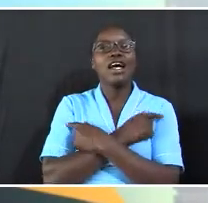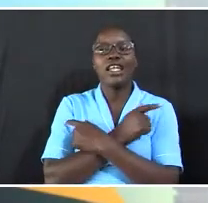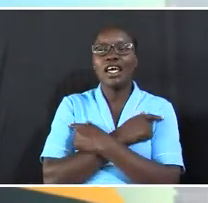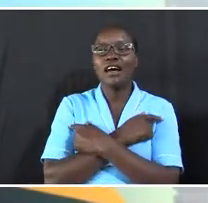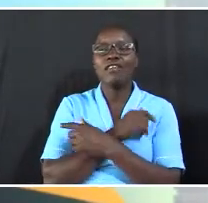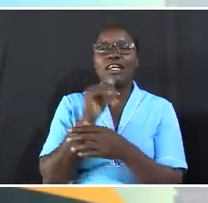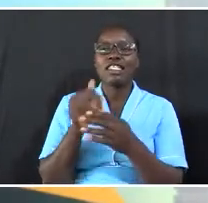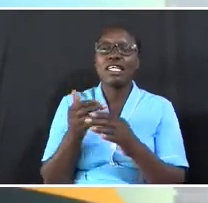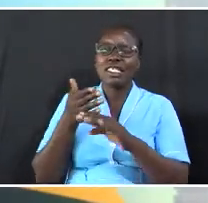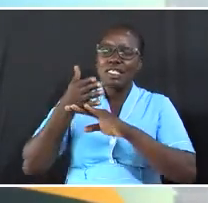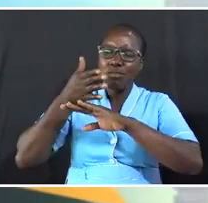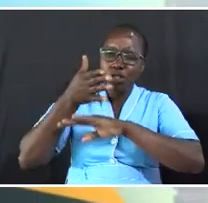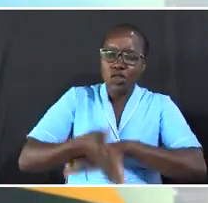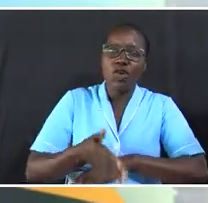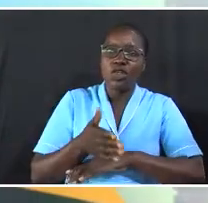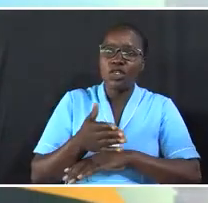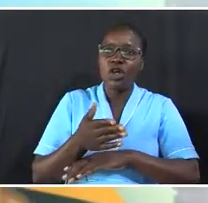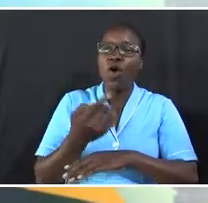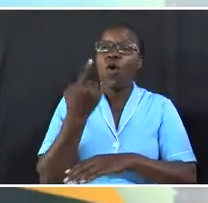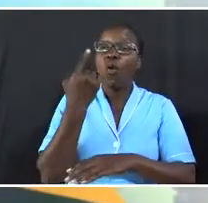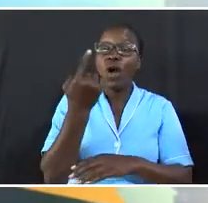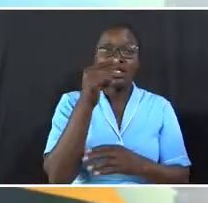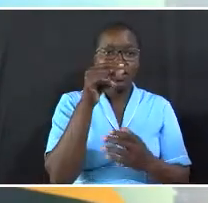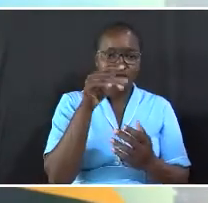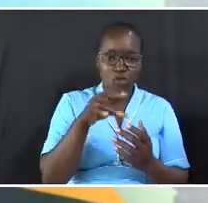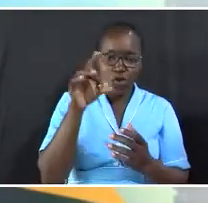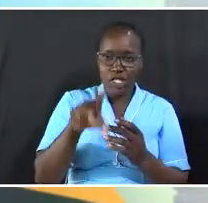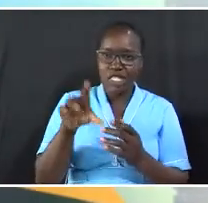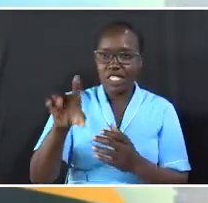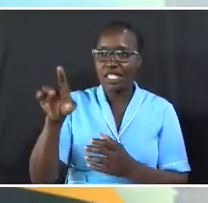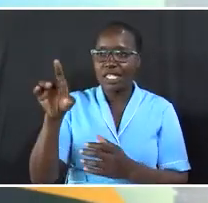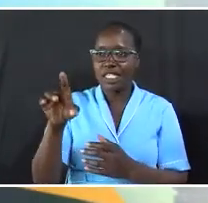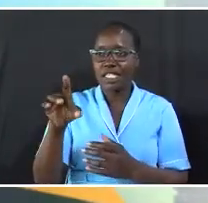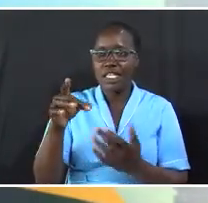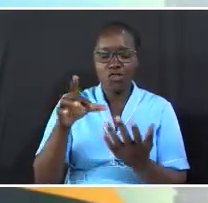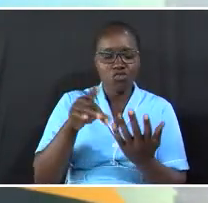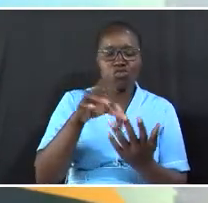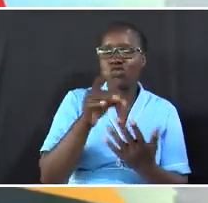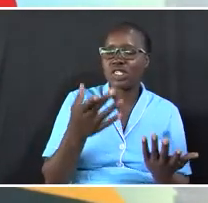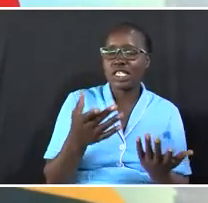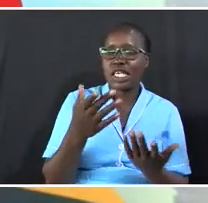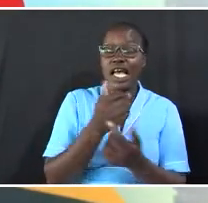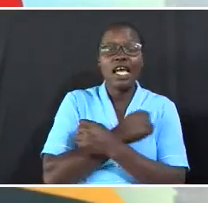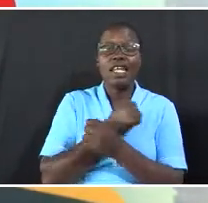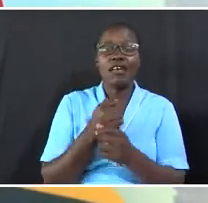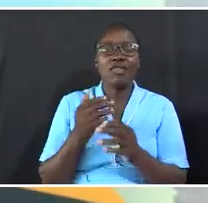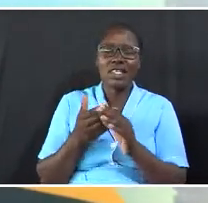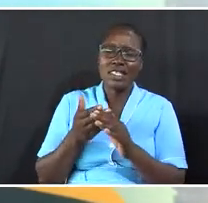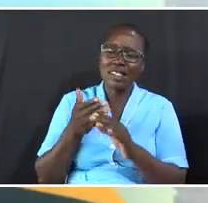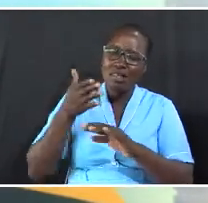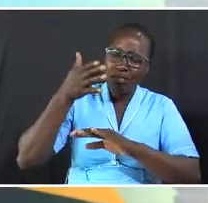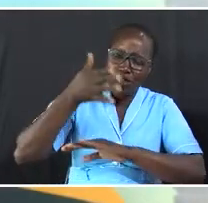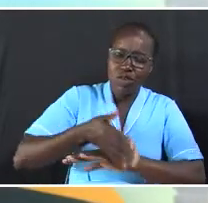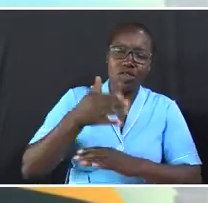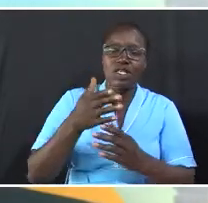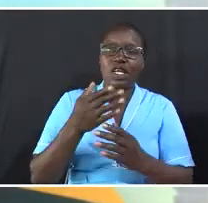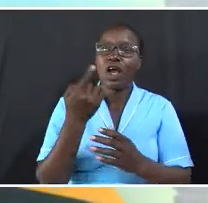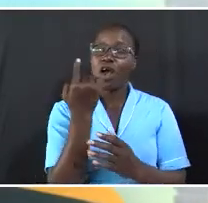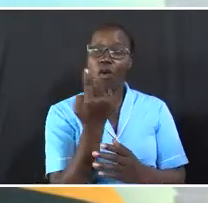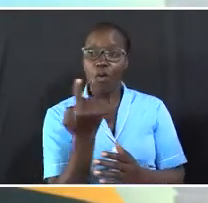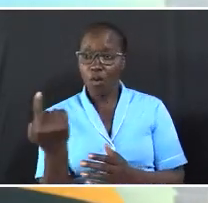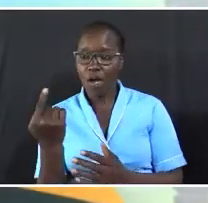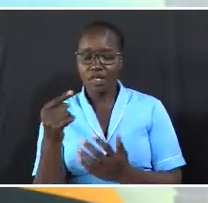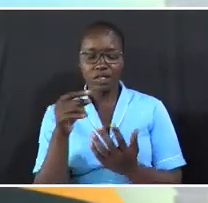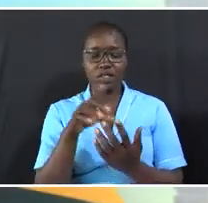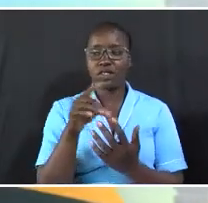that precedes one's choices. A love that precedes one's choices. We